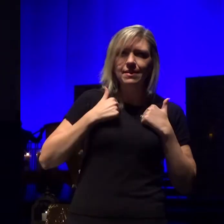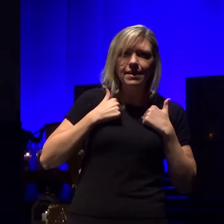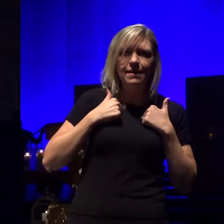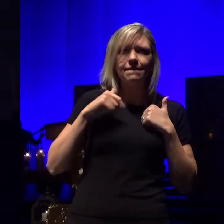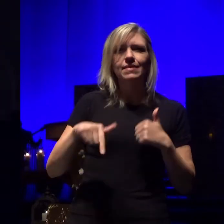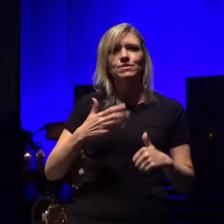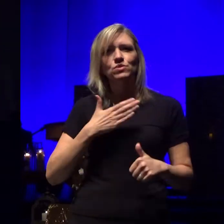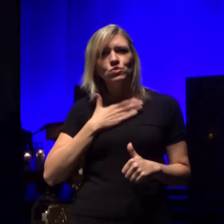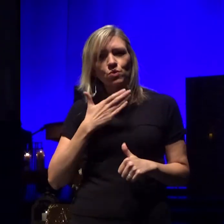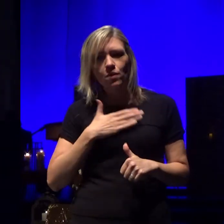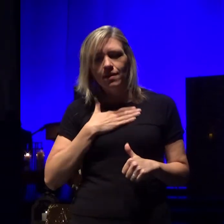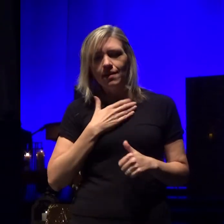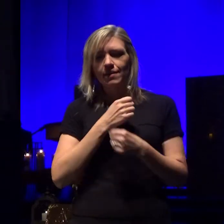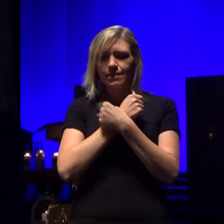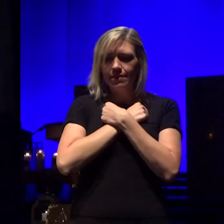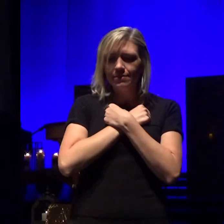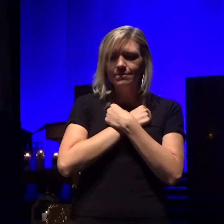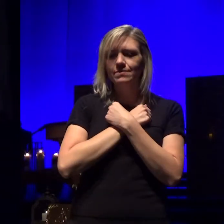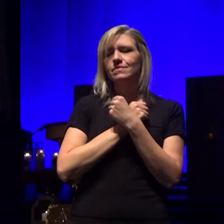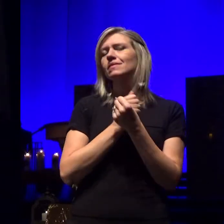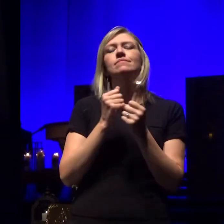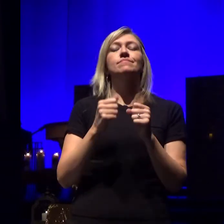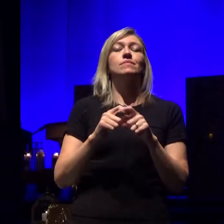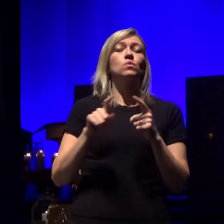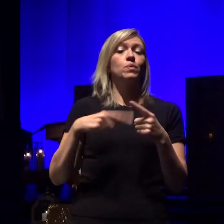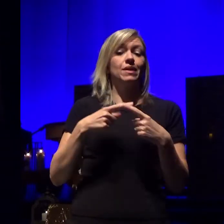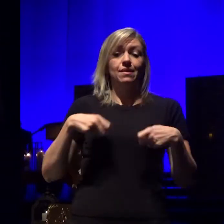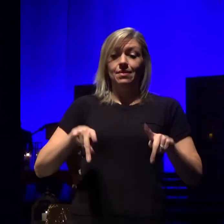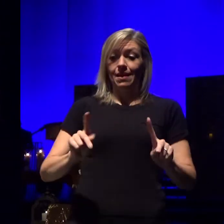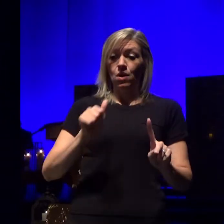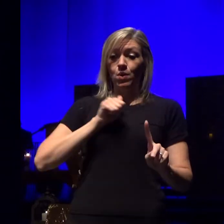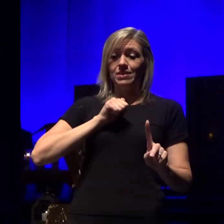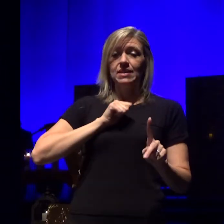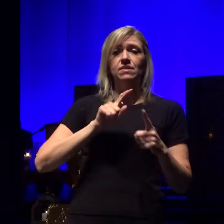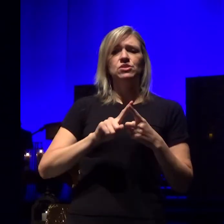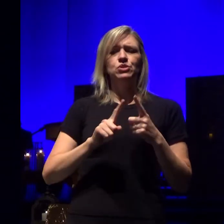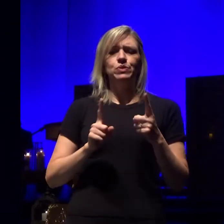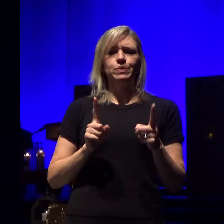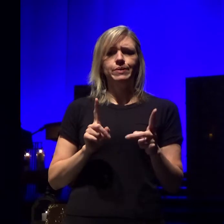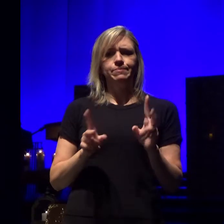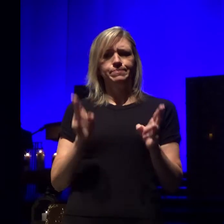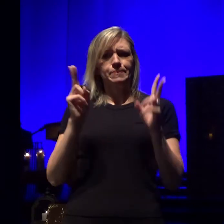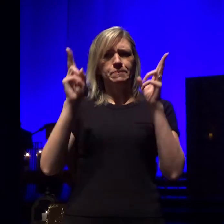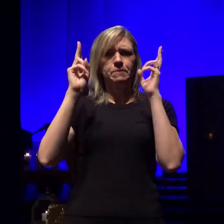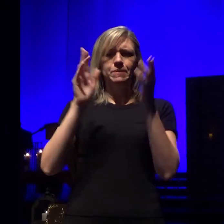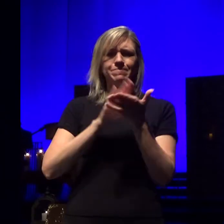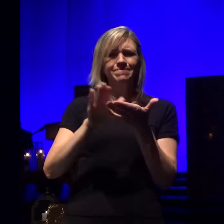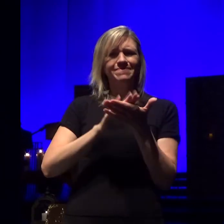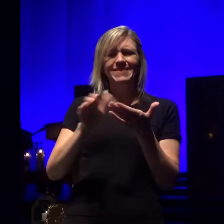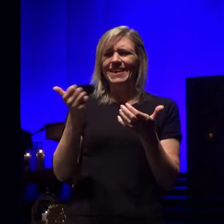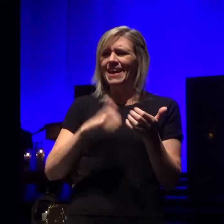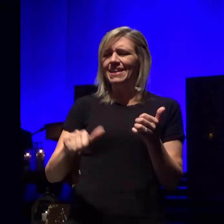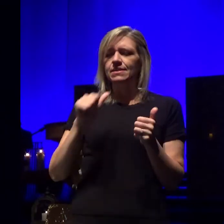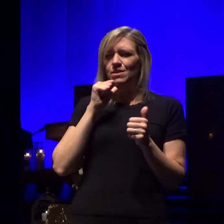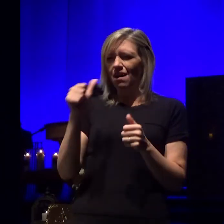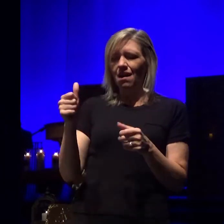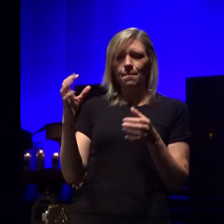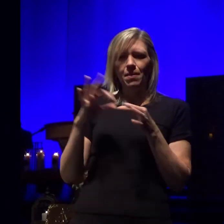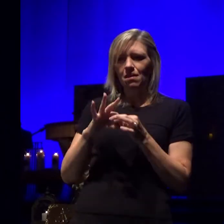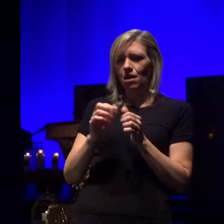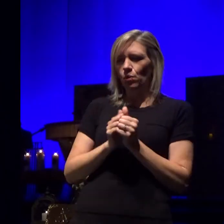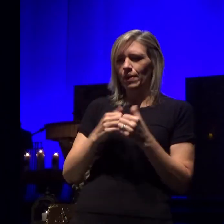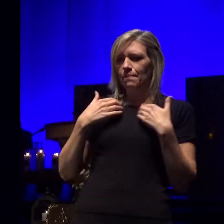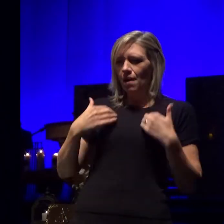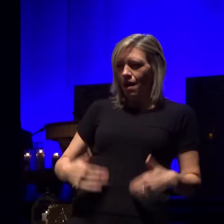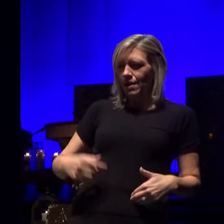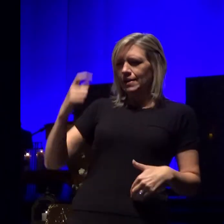joy, that it outstretches and grows when we allow ourselves to be pruned of anything that no longer belongs in our consciousness, in our